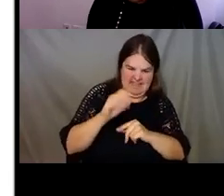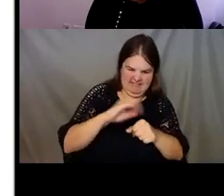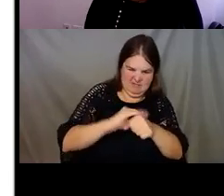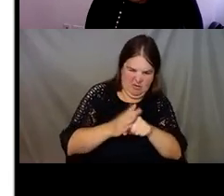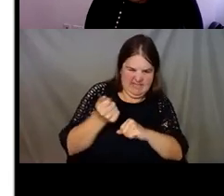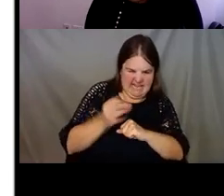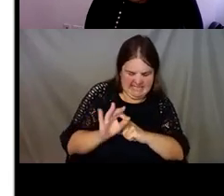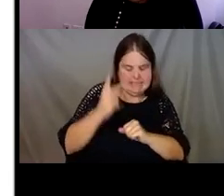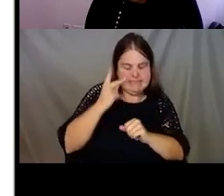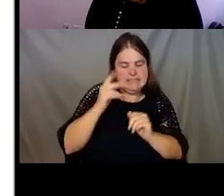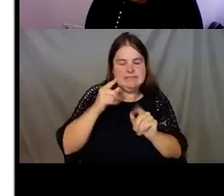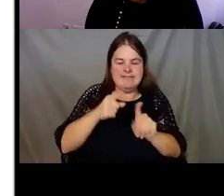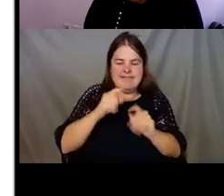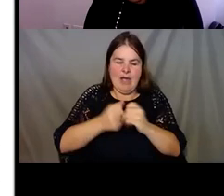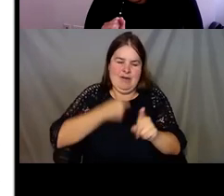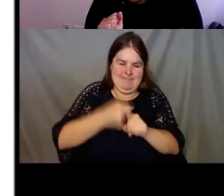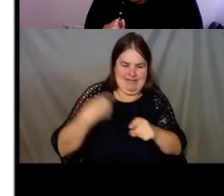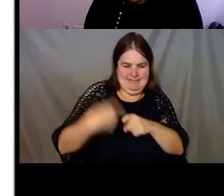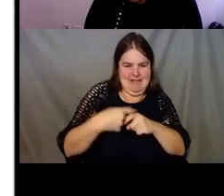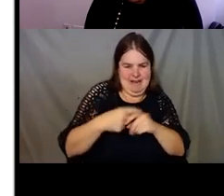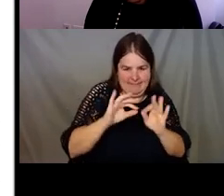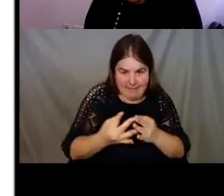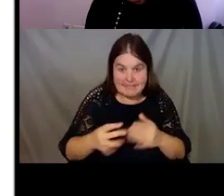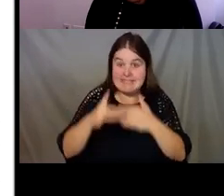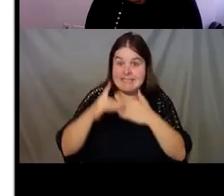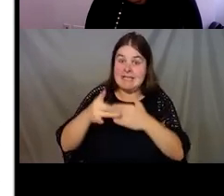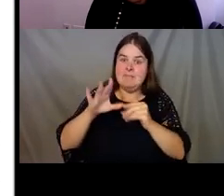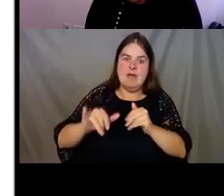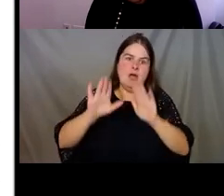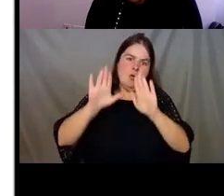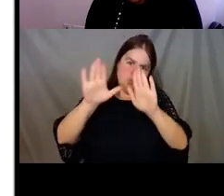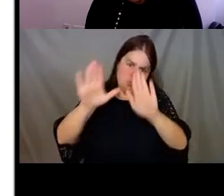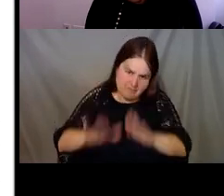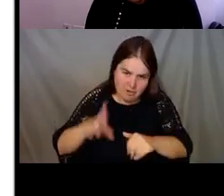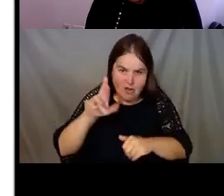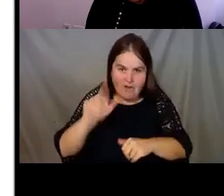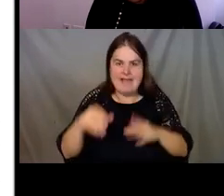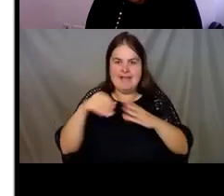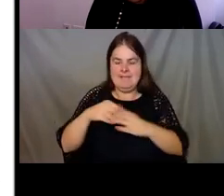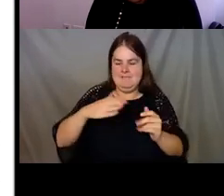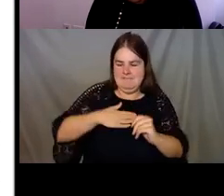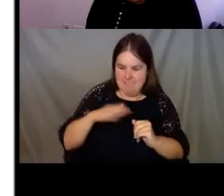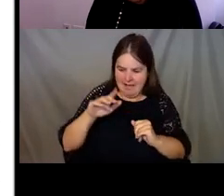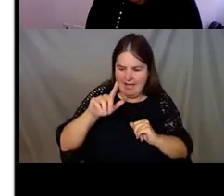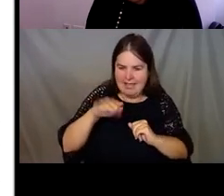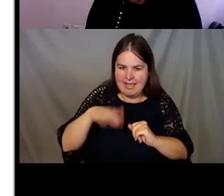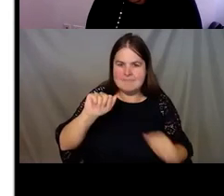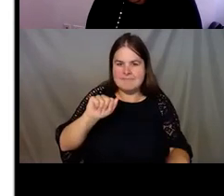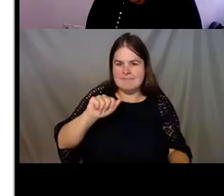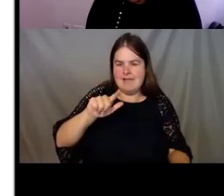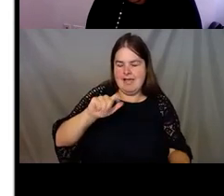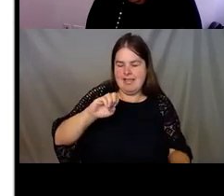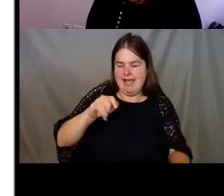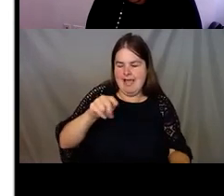families. And this is led by an extraordinary RA in my lab, Alejandra Lemus. We interviewed 40